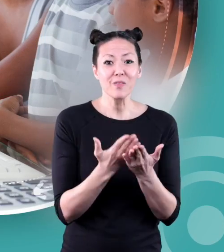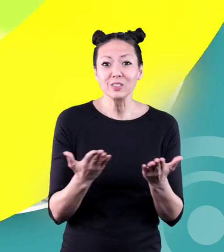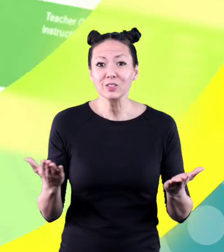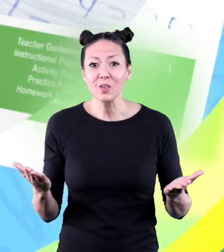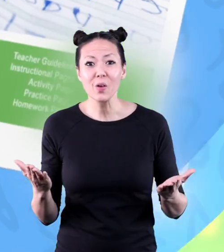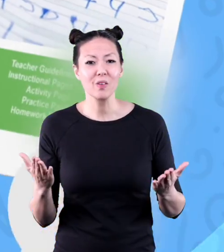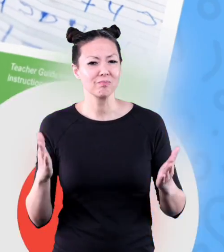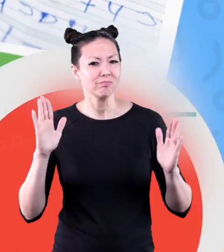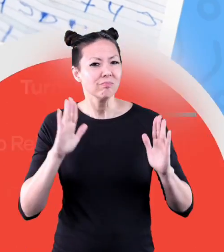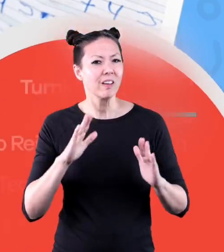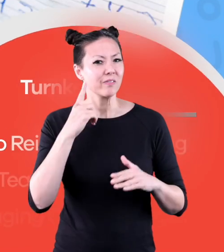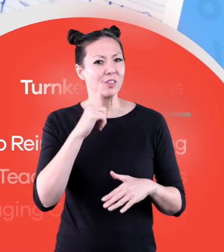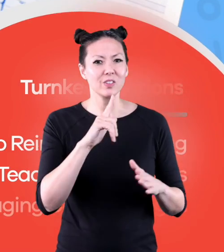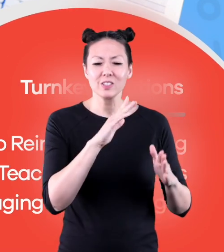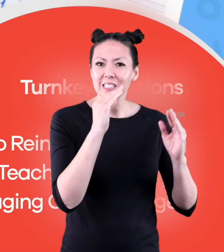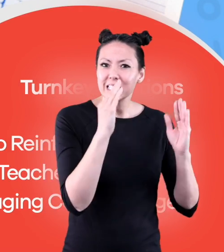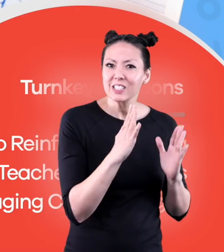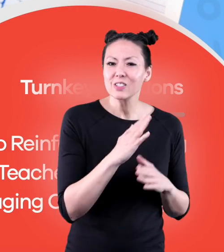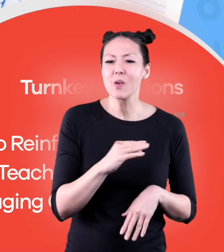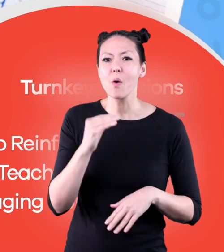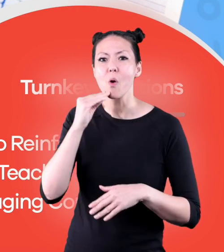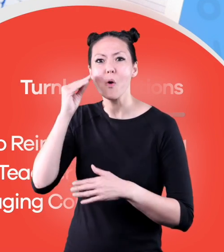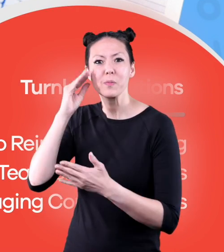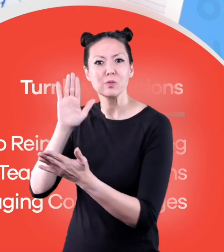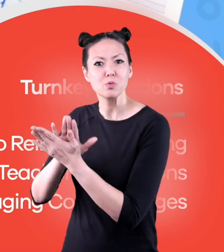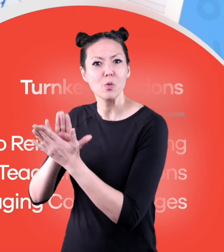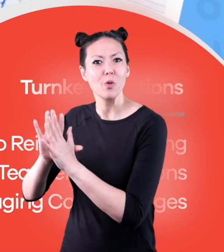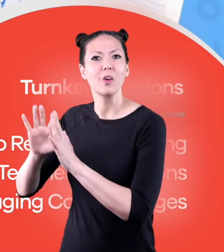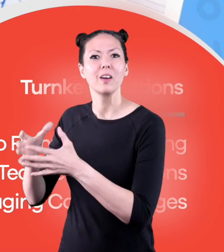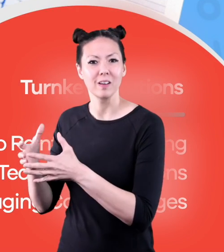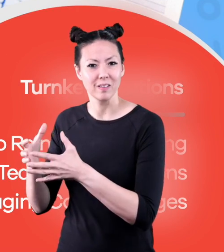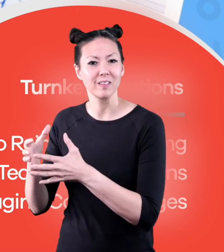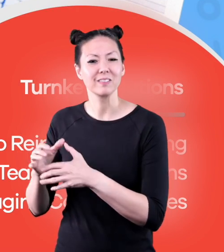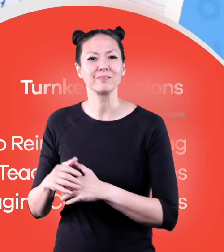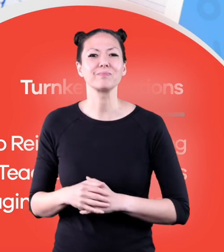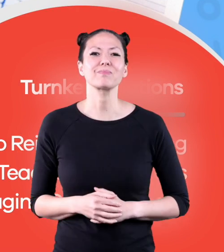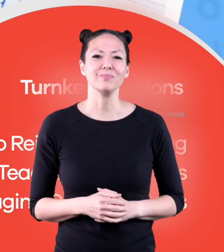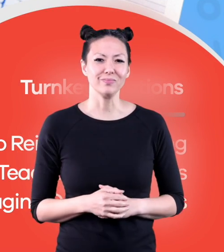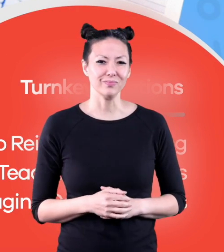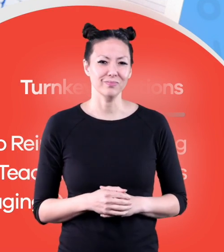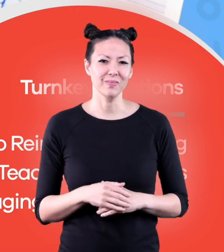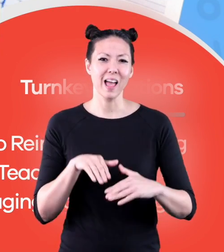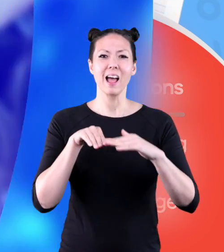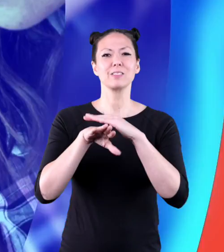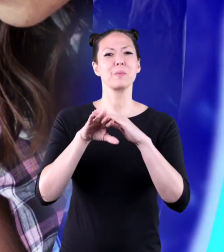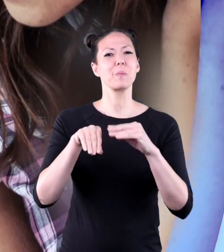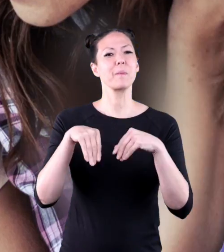resources and turnkey solutions for teachers and homeschoolers.